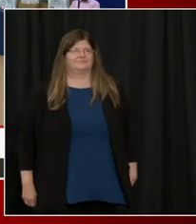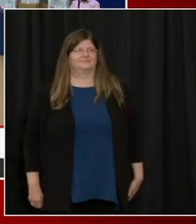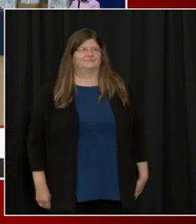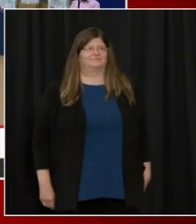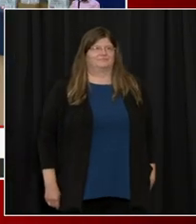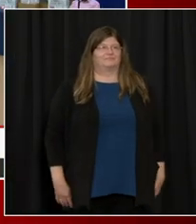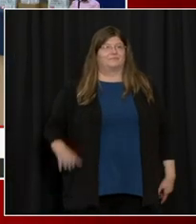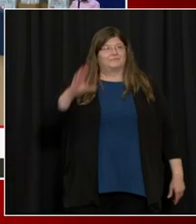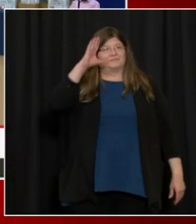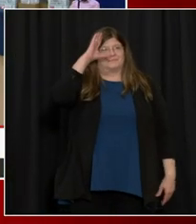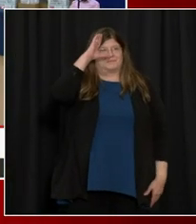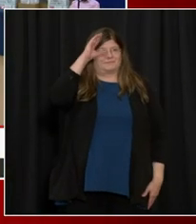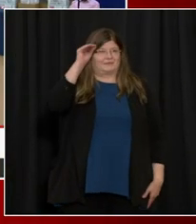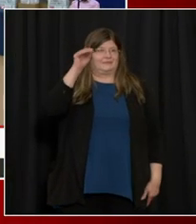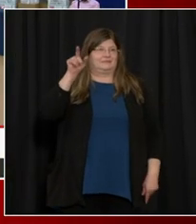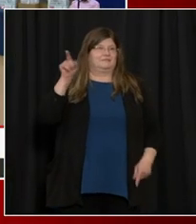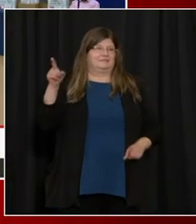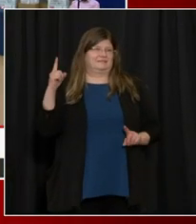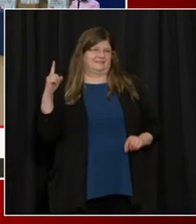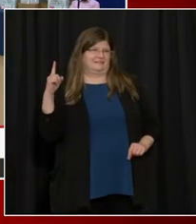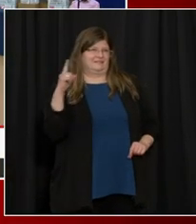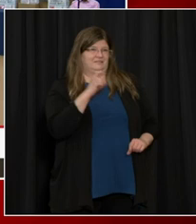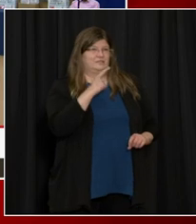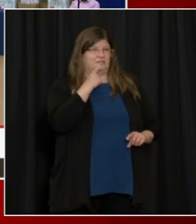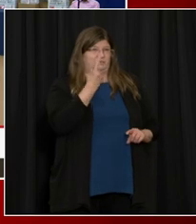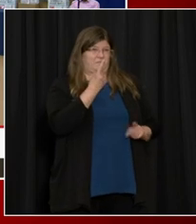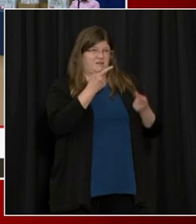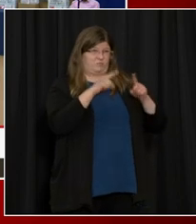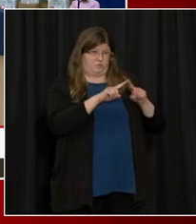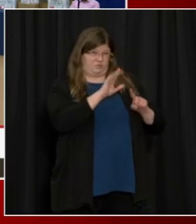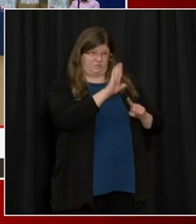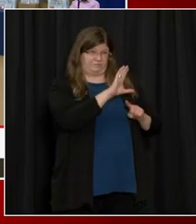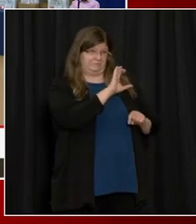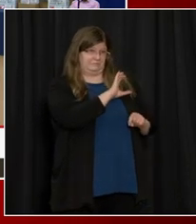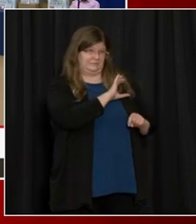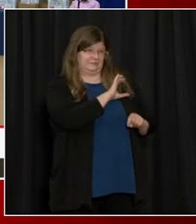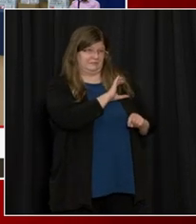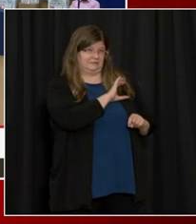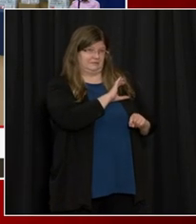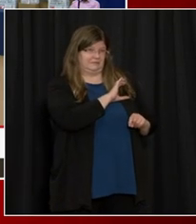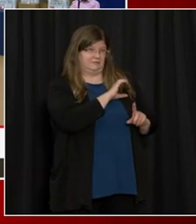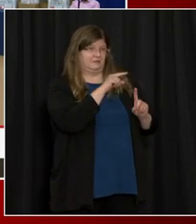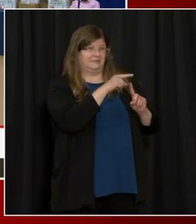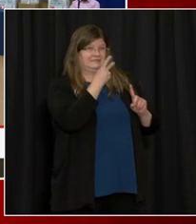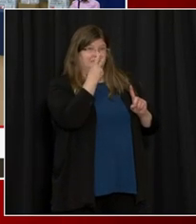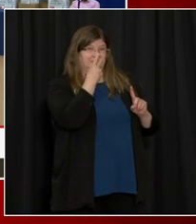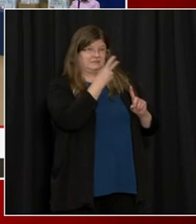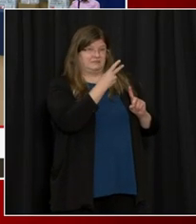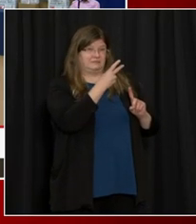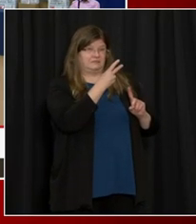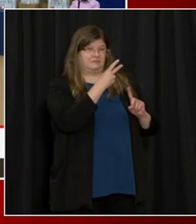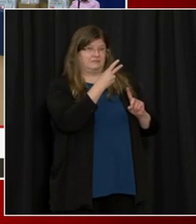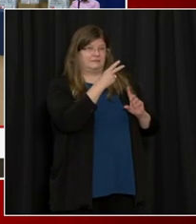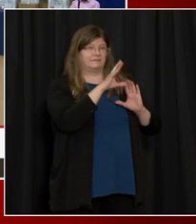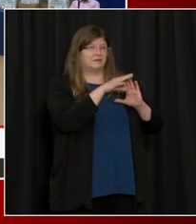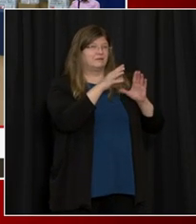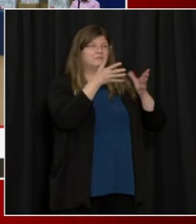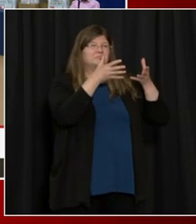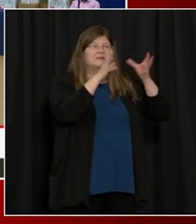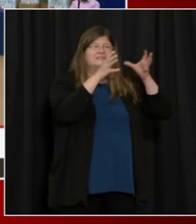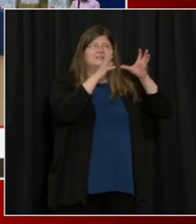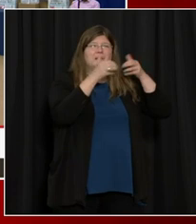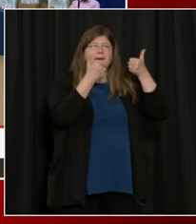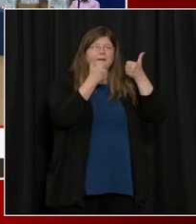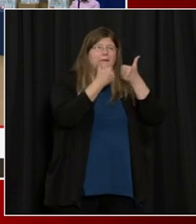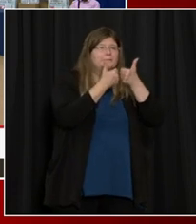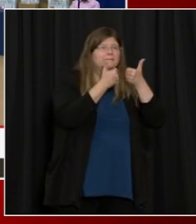on video of one of your officers who was trying to, looks like, break up a basketball game, and he was hit in the